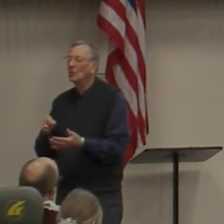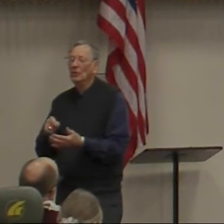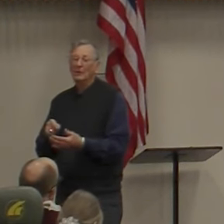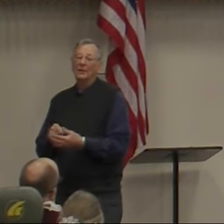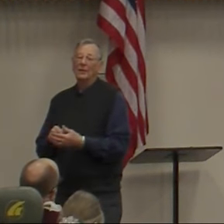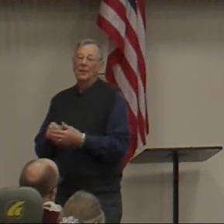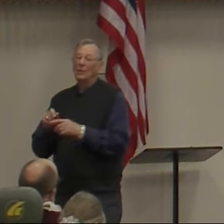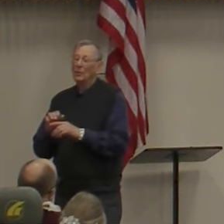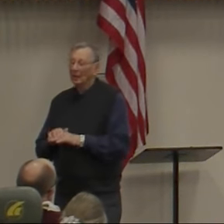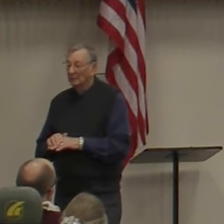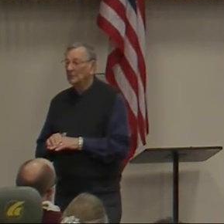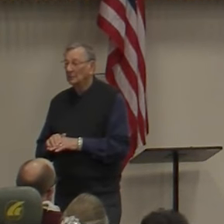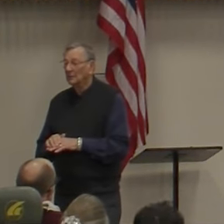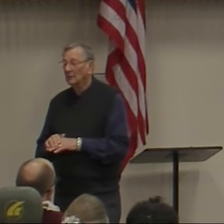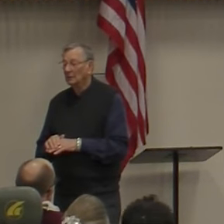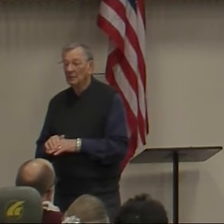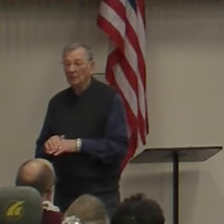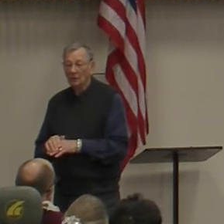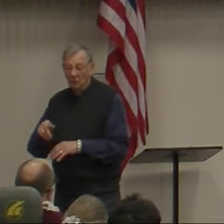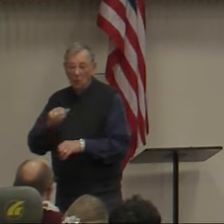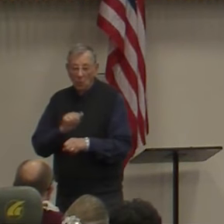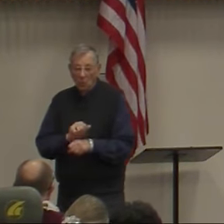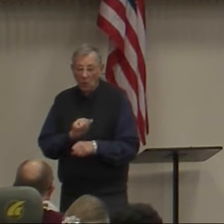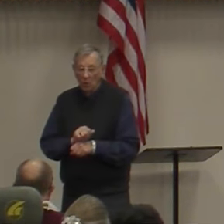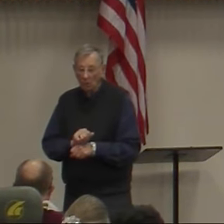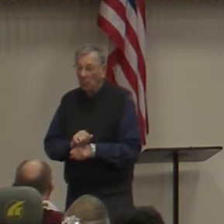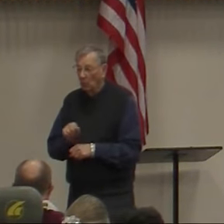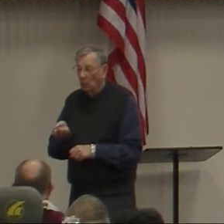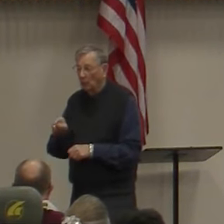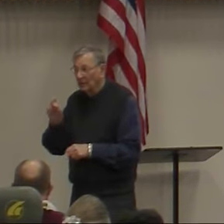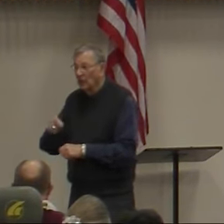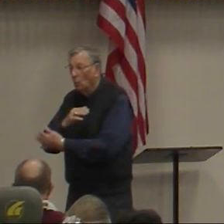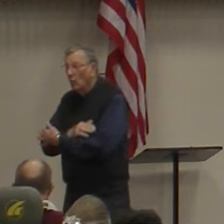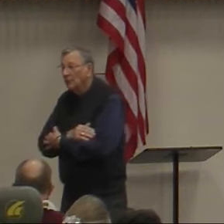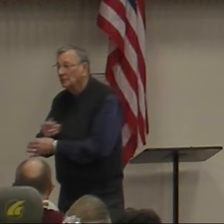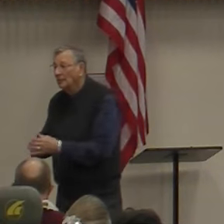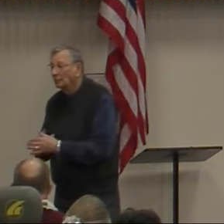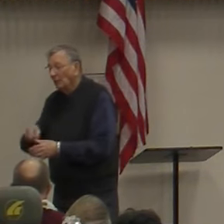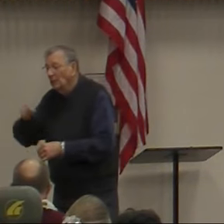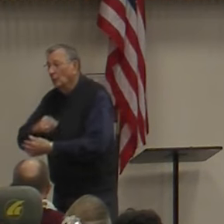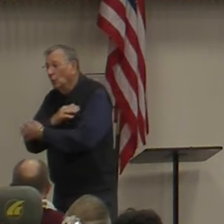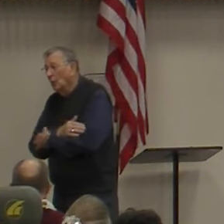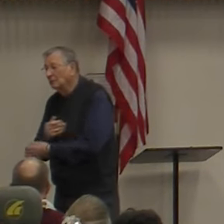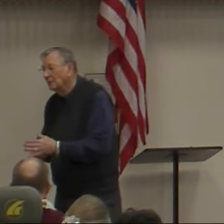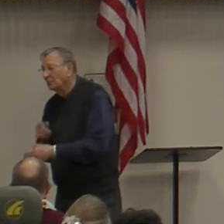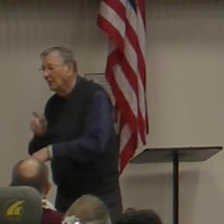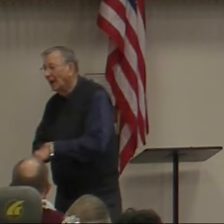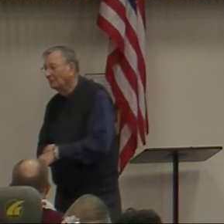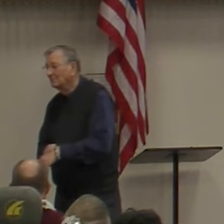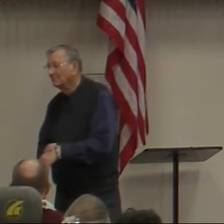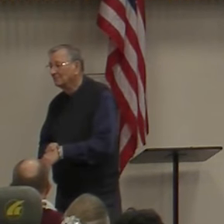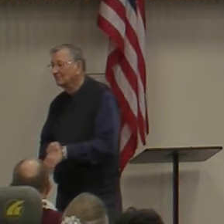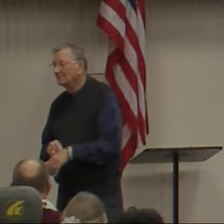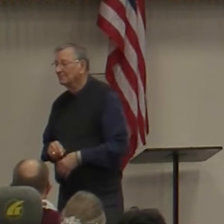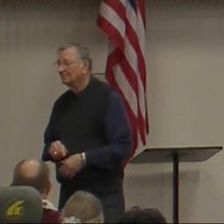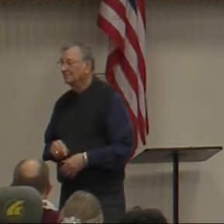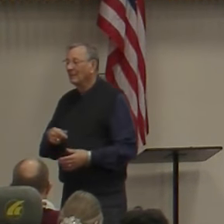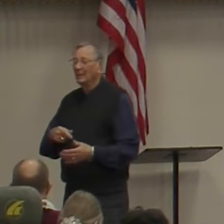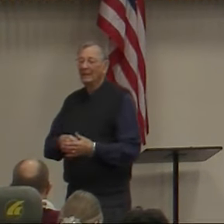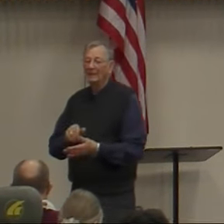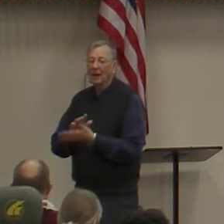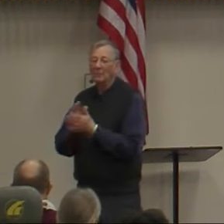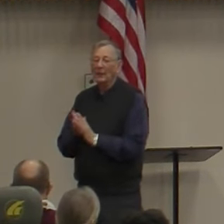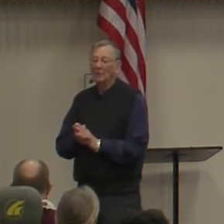There's a time for work, but you need to rest when you can. You need it. Now, this is where I become a